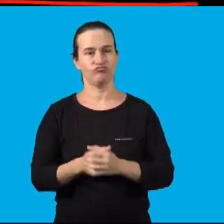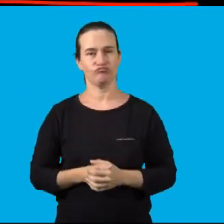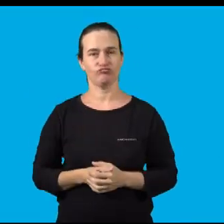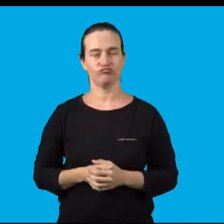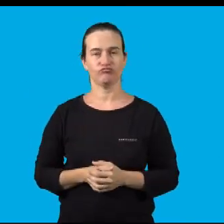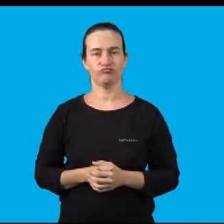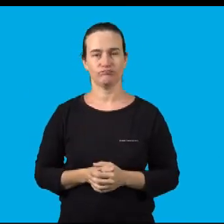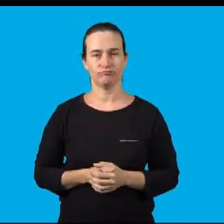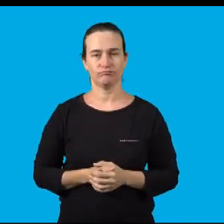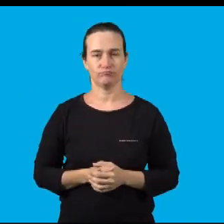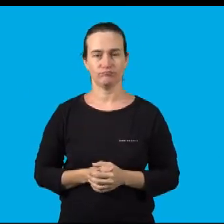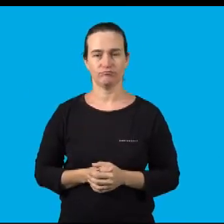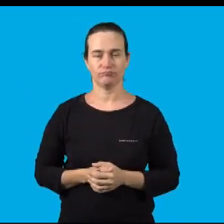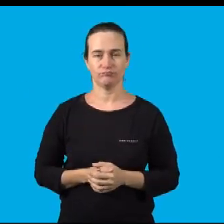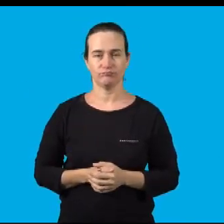essay.